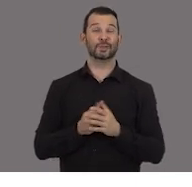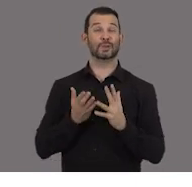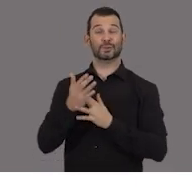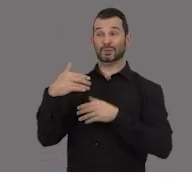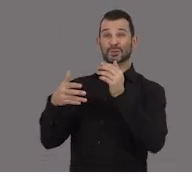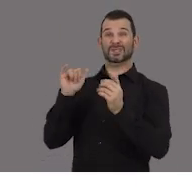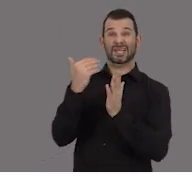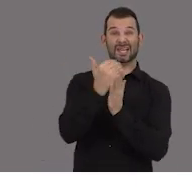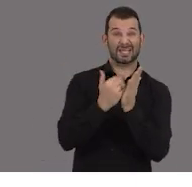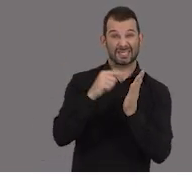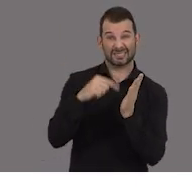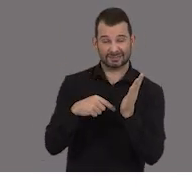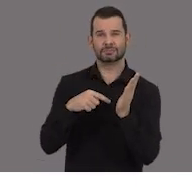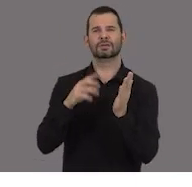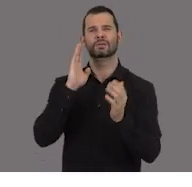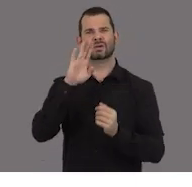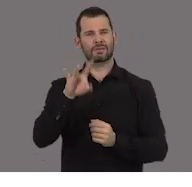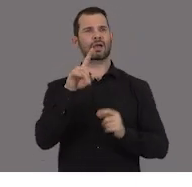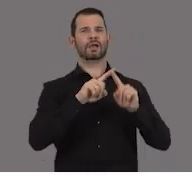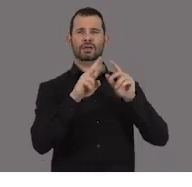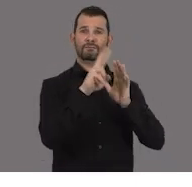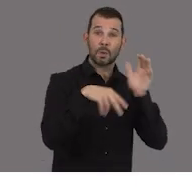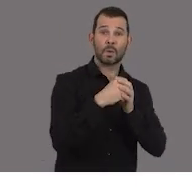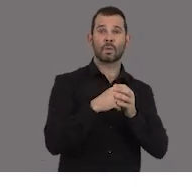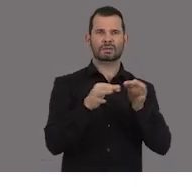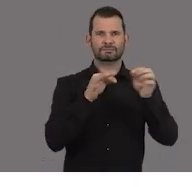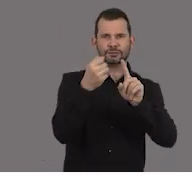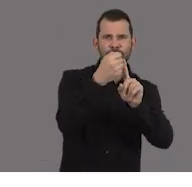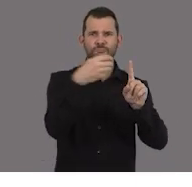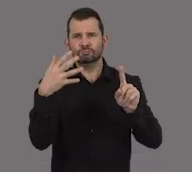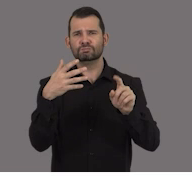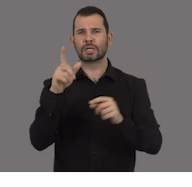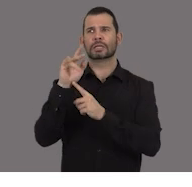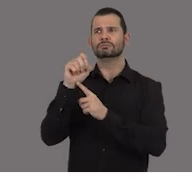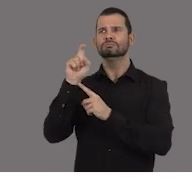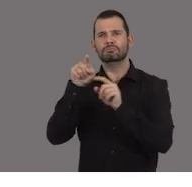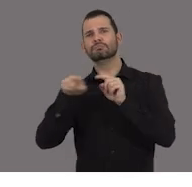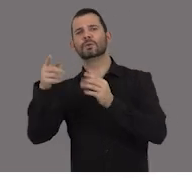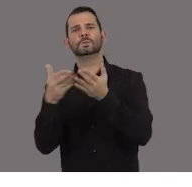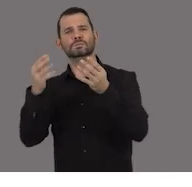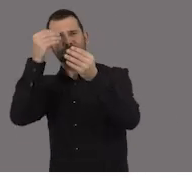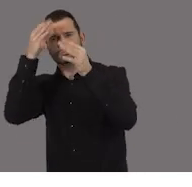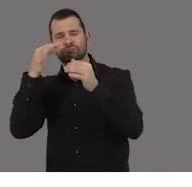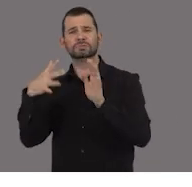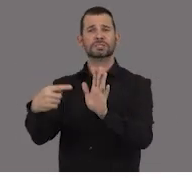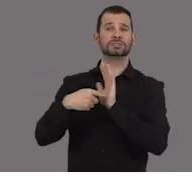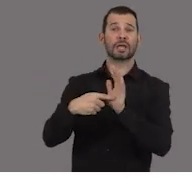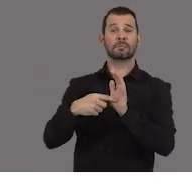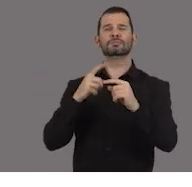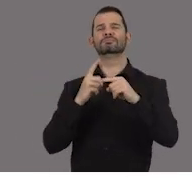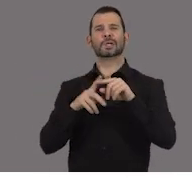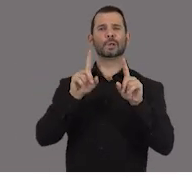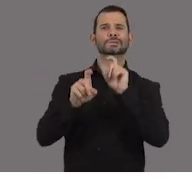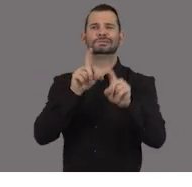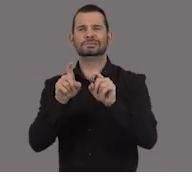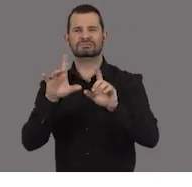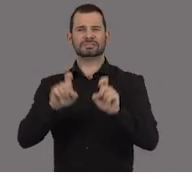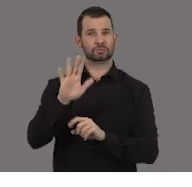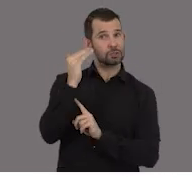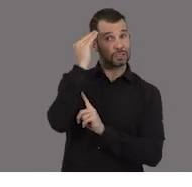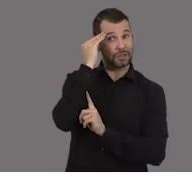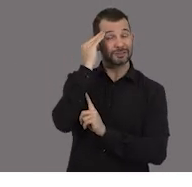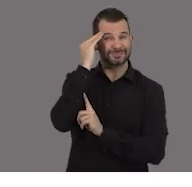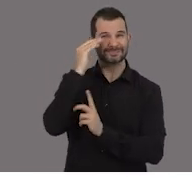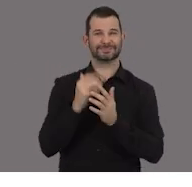the lessons, you will find videos, definitions, links to resources, examples, and quizzes to test